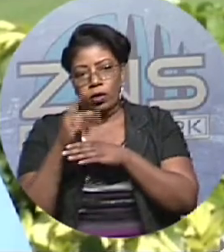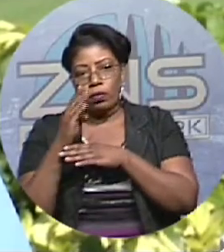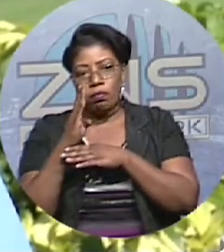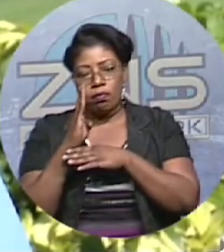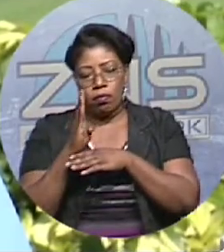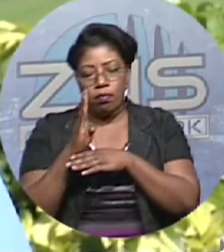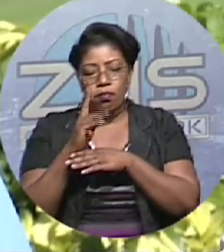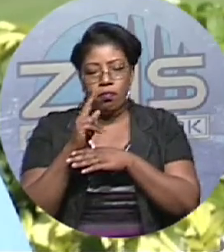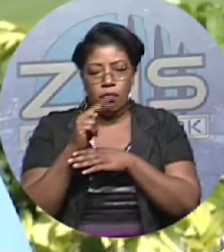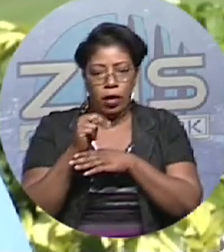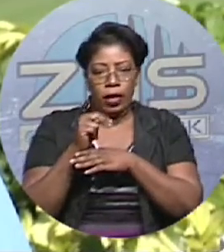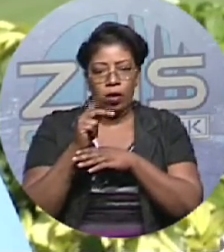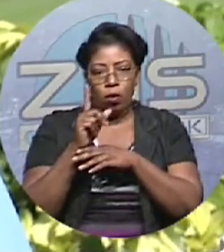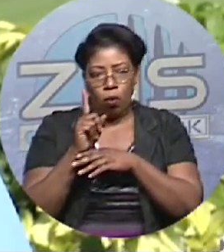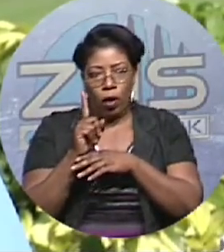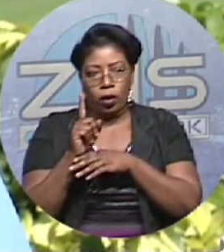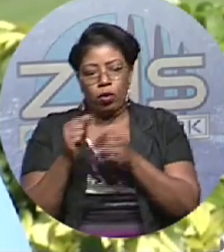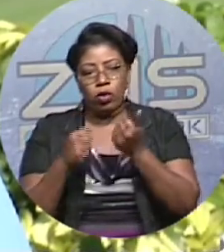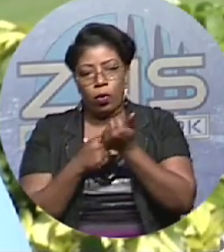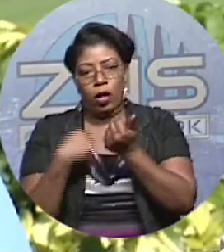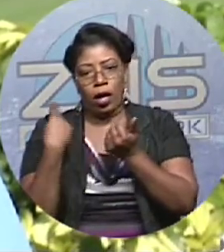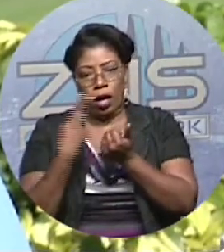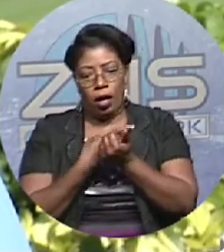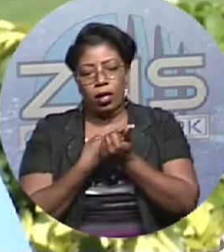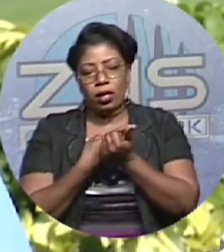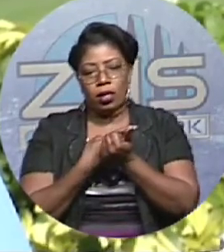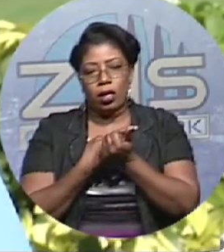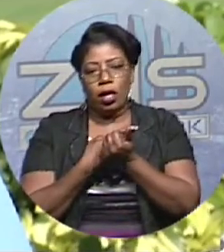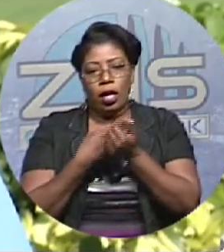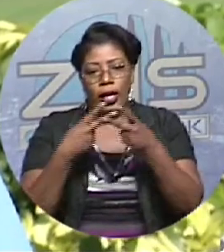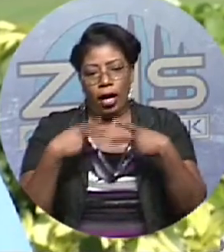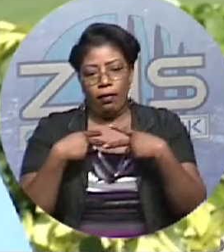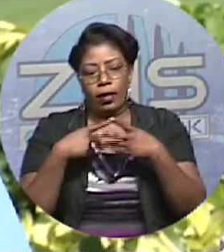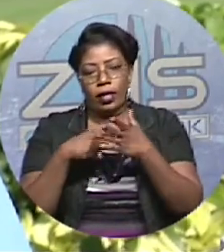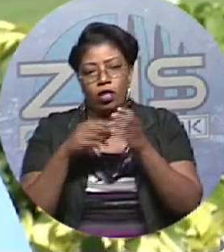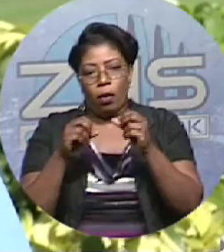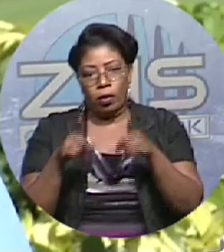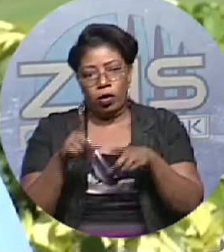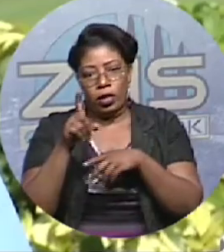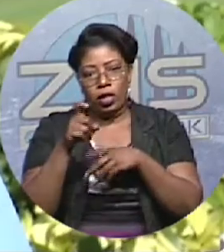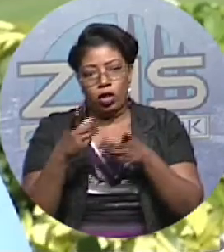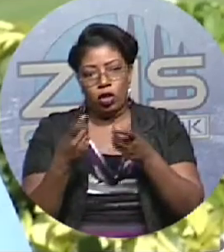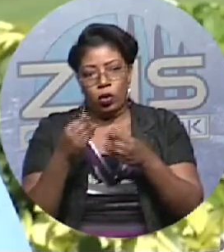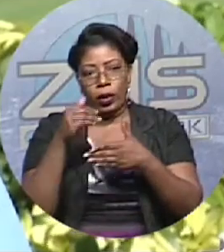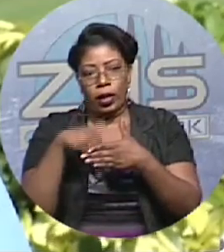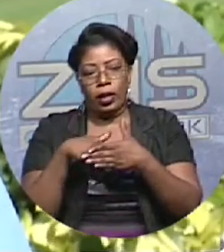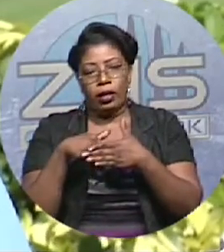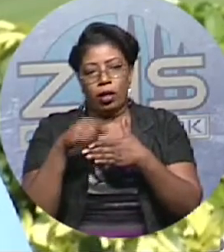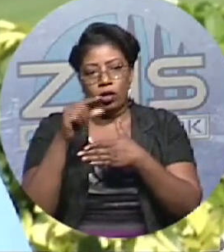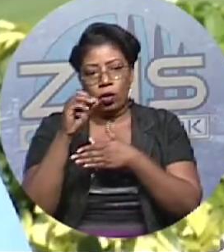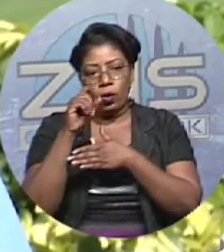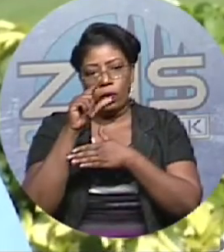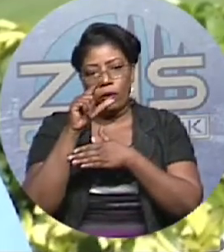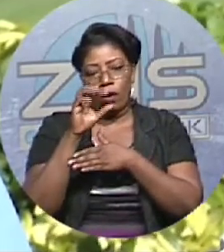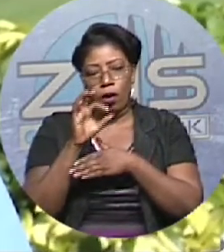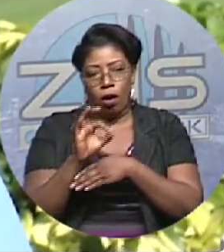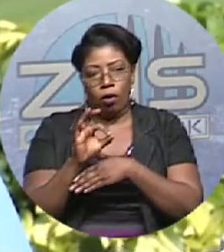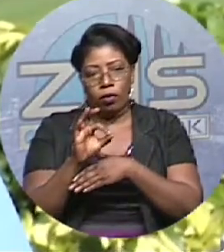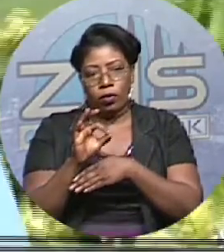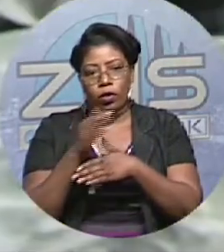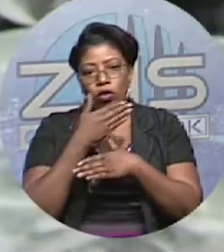foremost in golf, and allowing us to have this opportunity to do what we need to be doing in golf as a whole, for the whole betterment of the